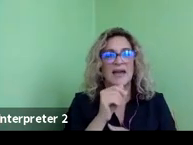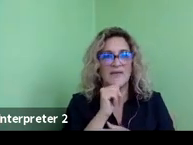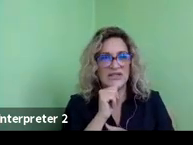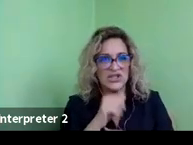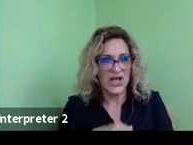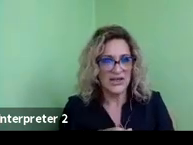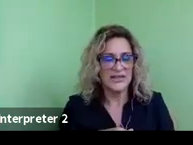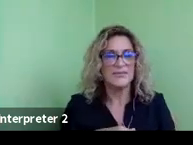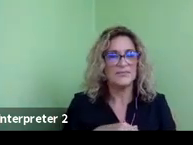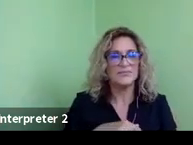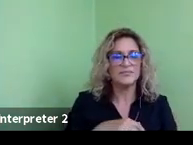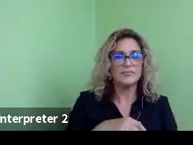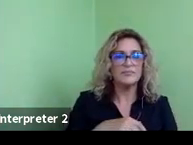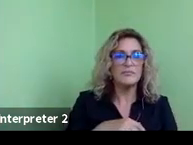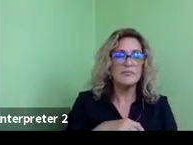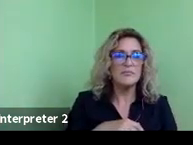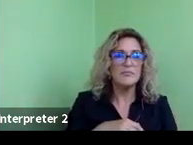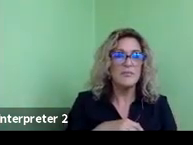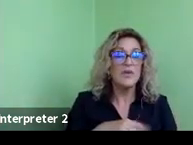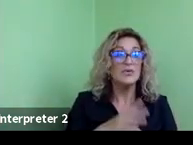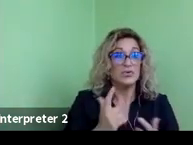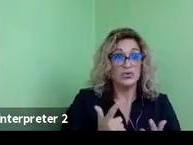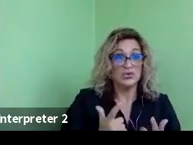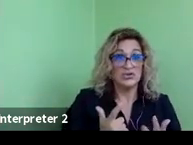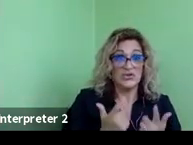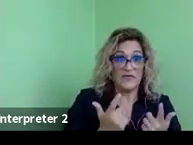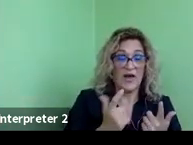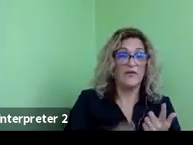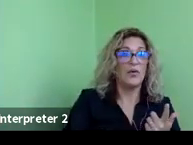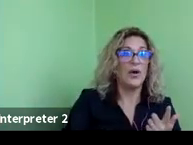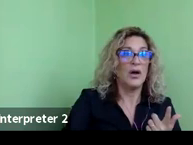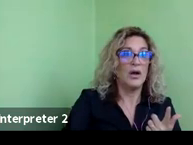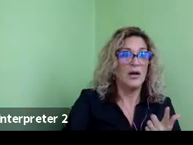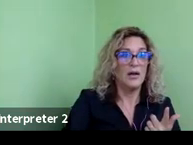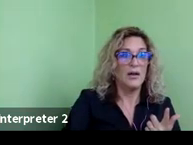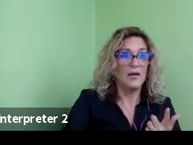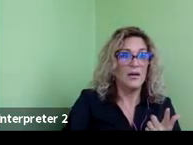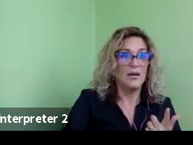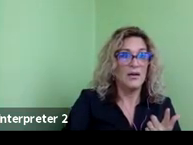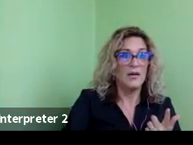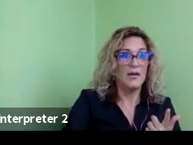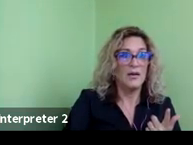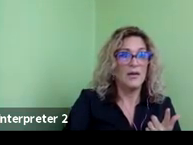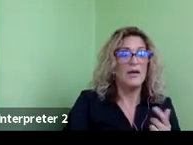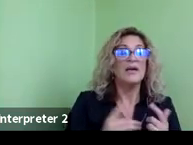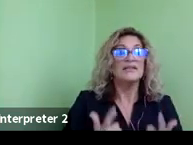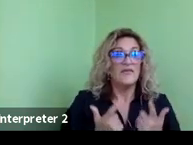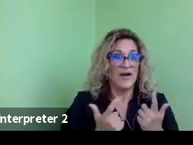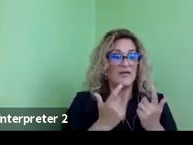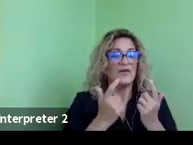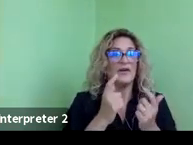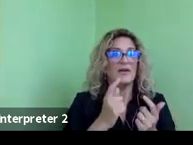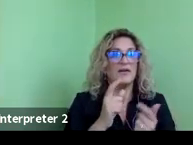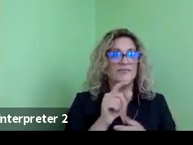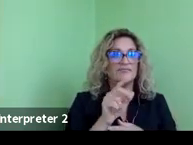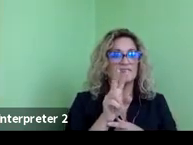So when using, survivor victim service programs often use